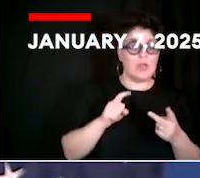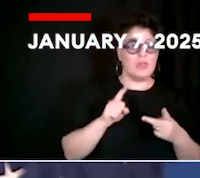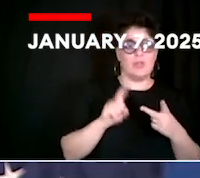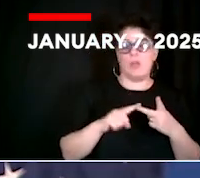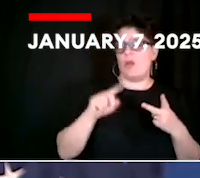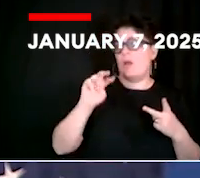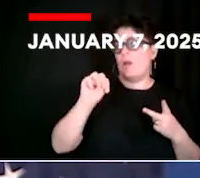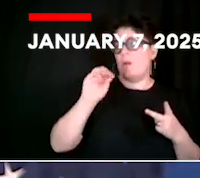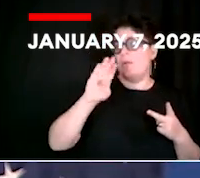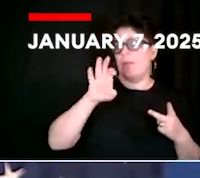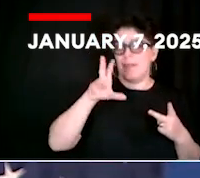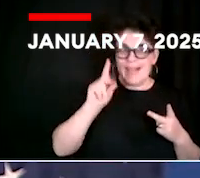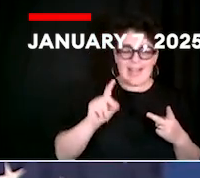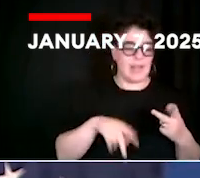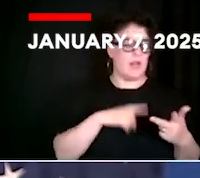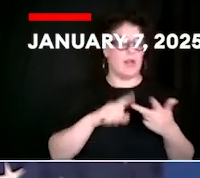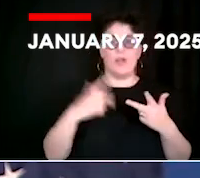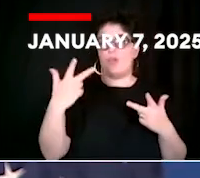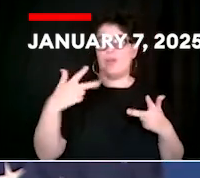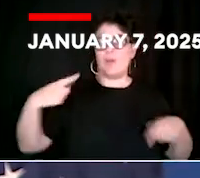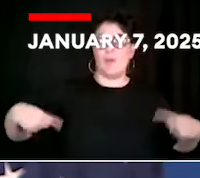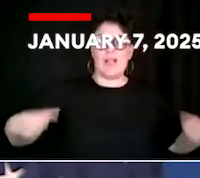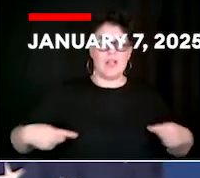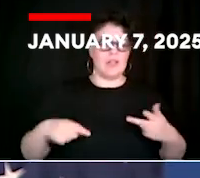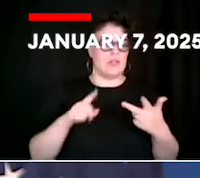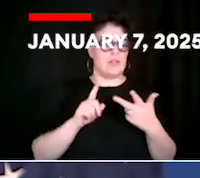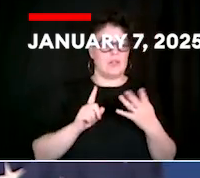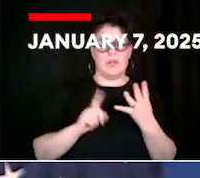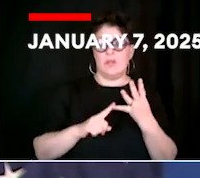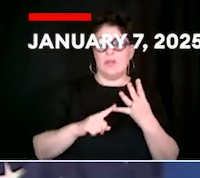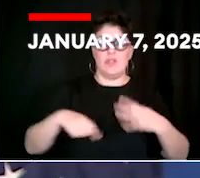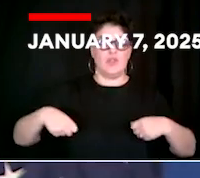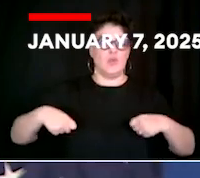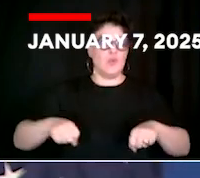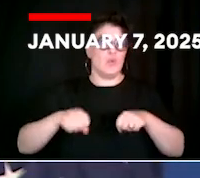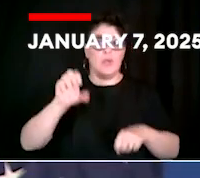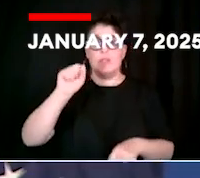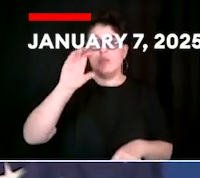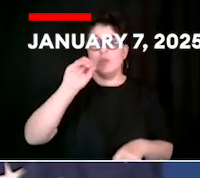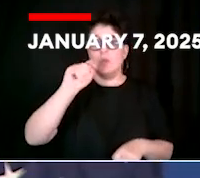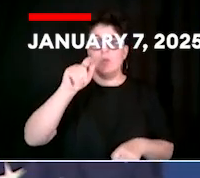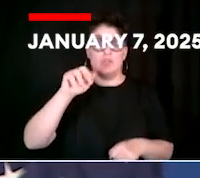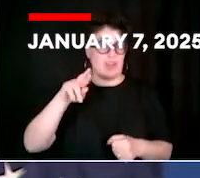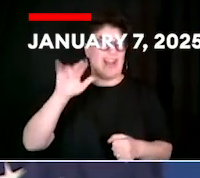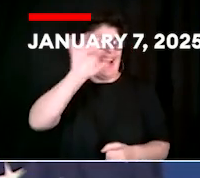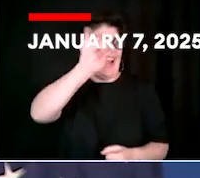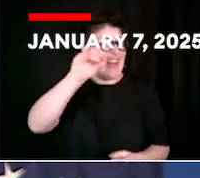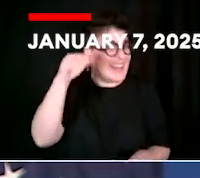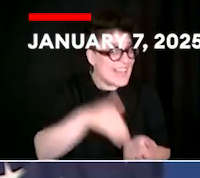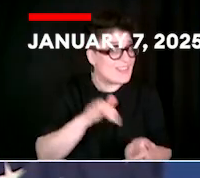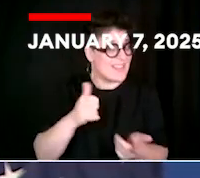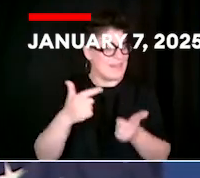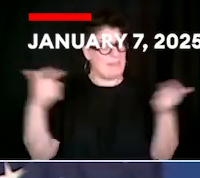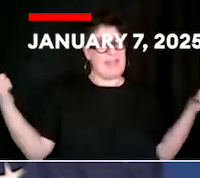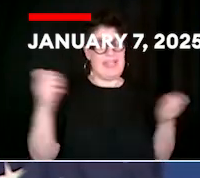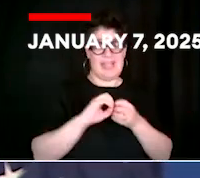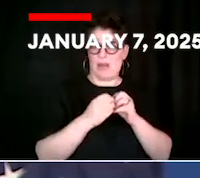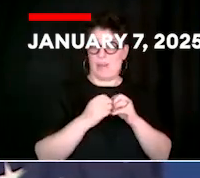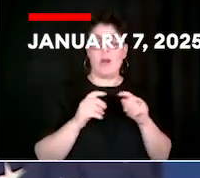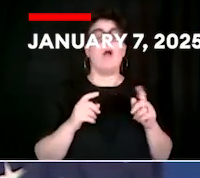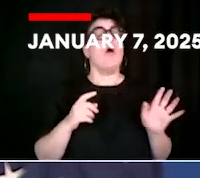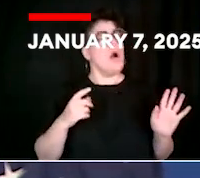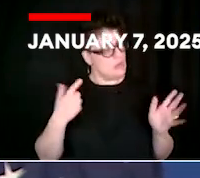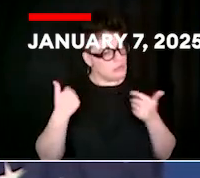scooters. That's an astonishing number, 80,000. We knew we had to get that under control. But there's always going to be someone that's going to try